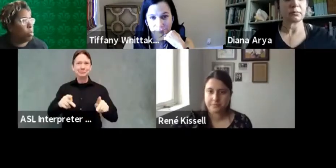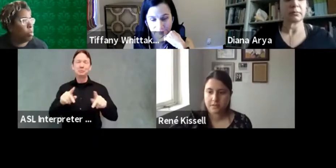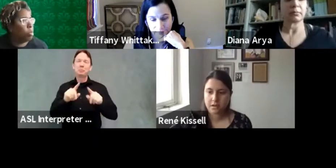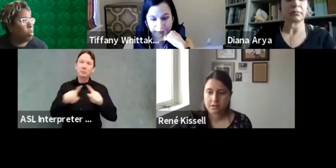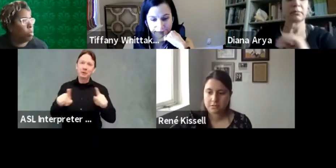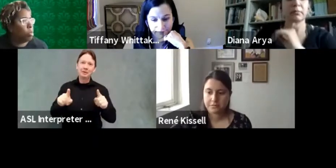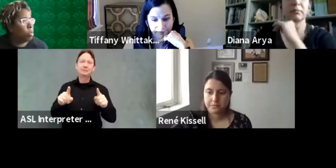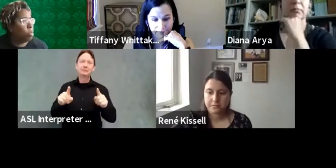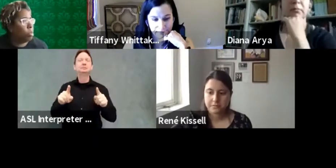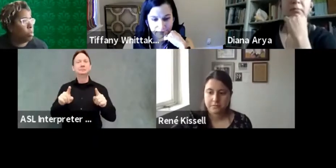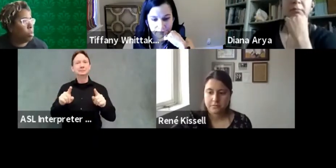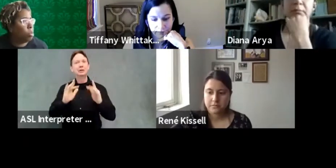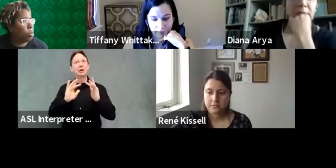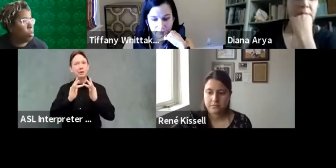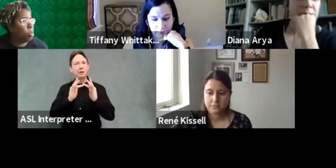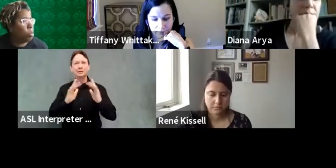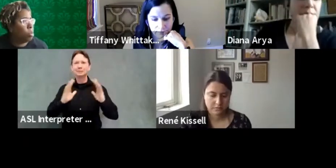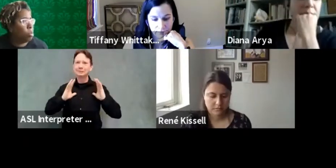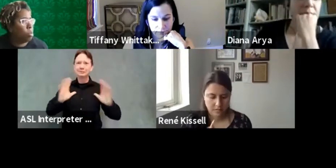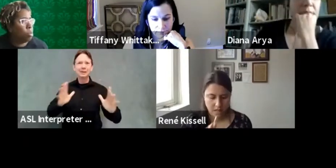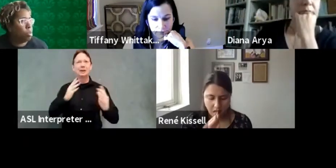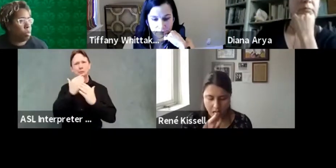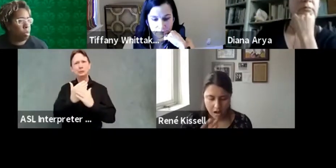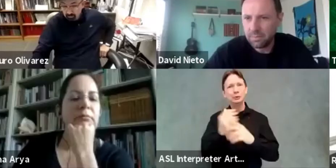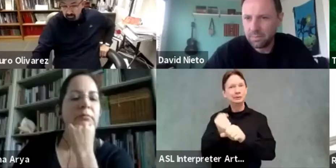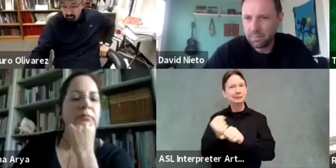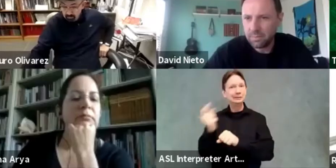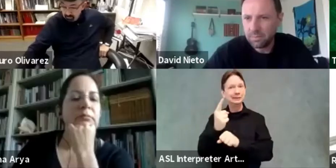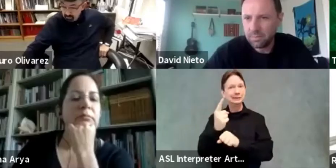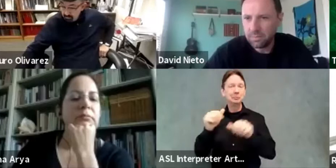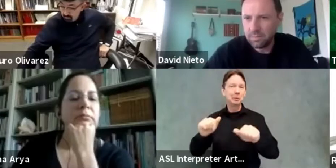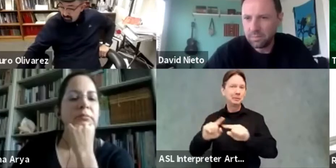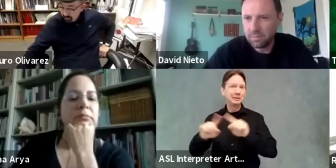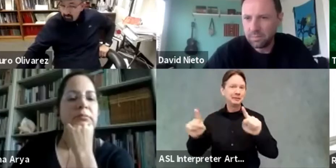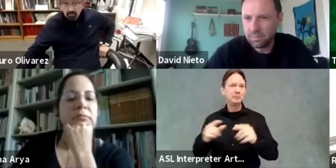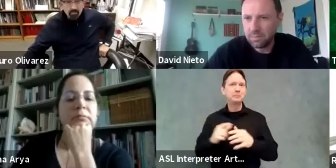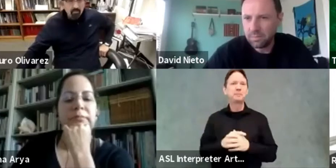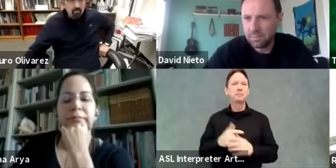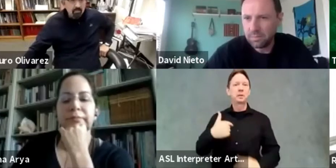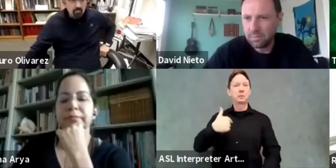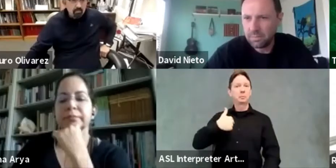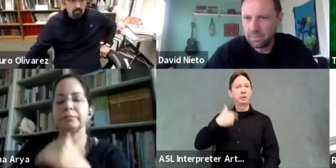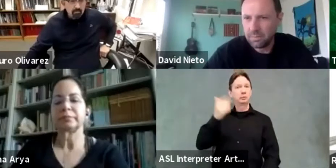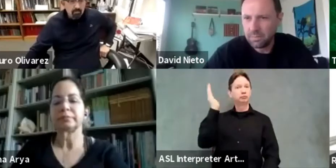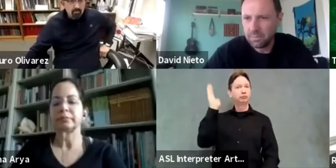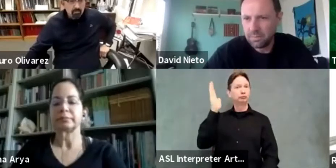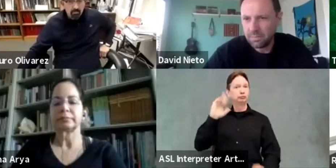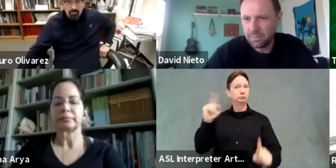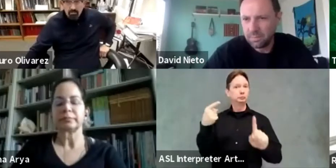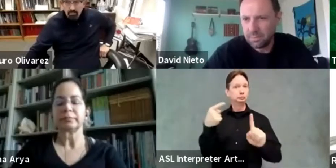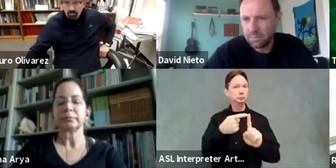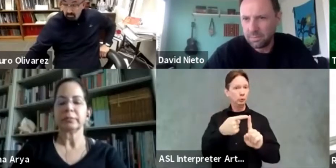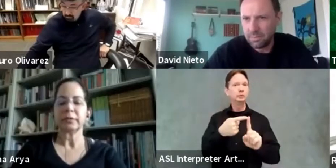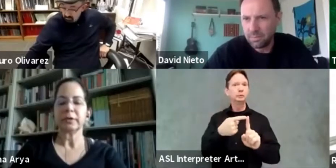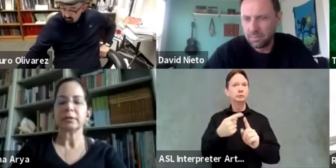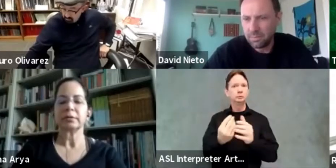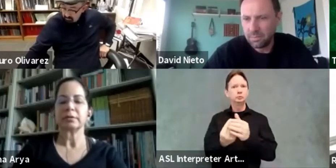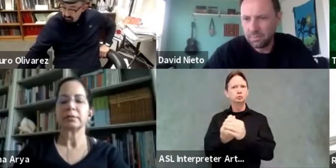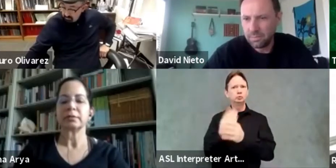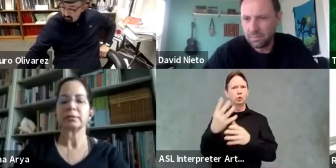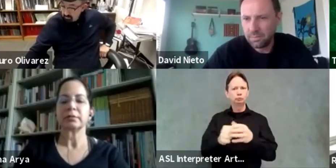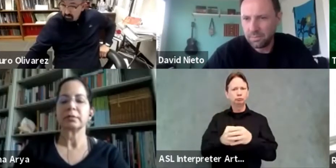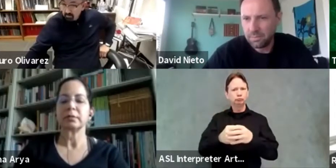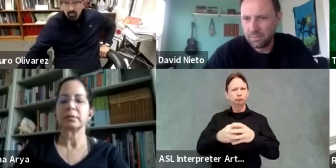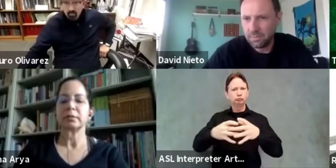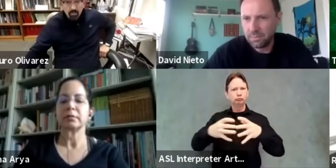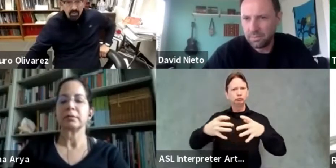different. So the section I'm going to be talking about is growing and sustaining a community membership. And that's the